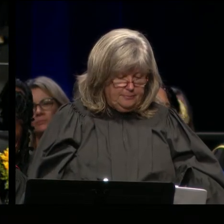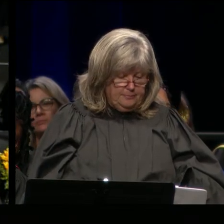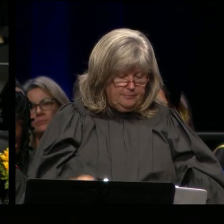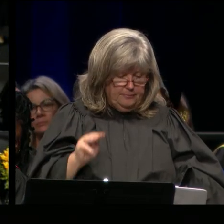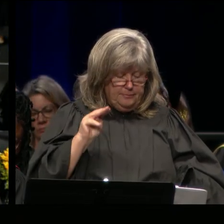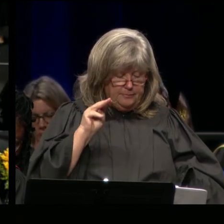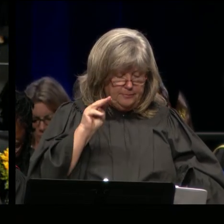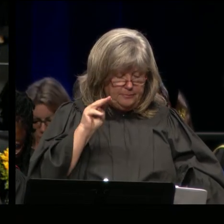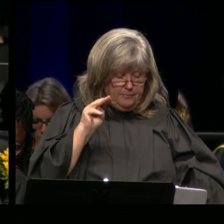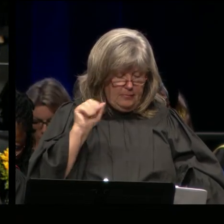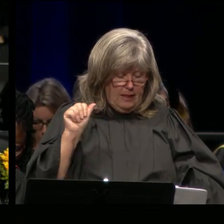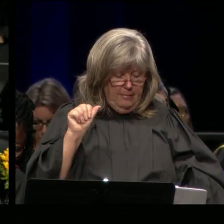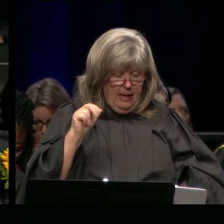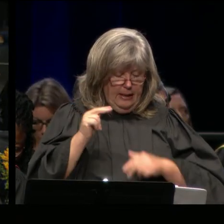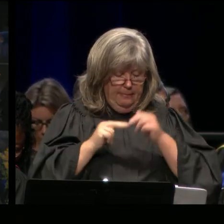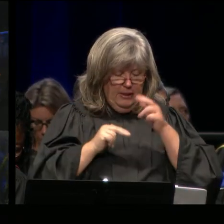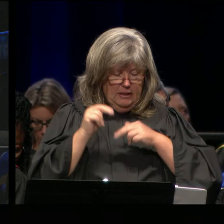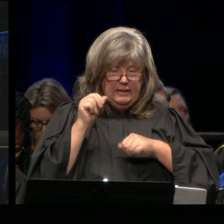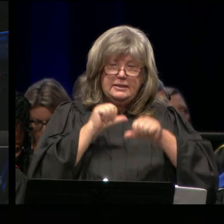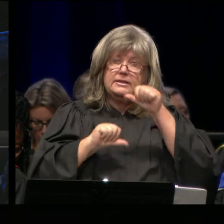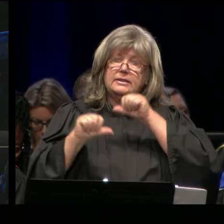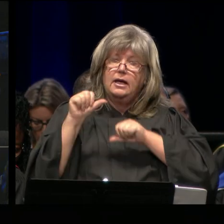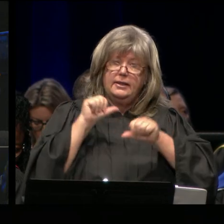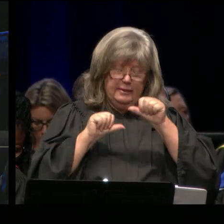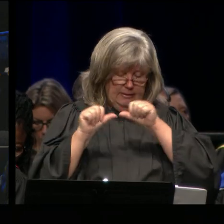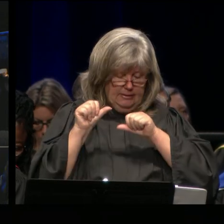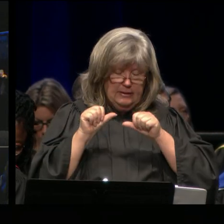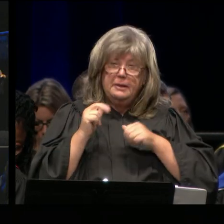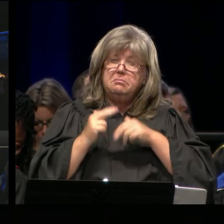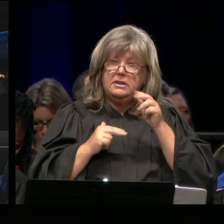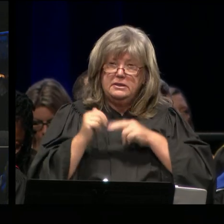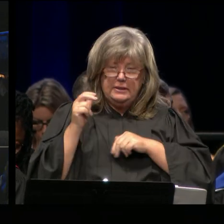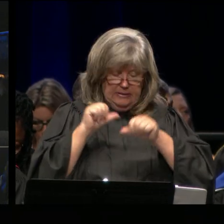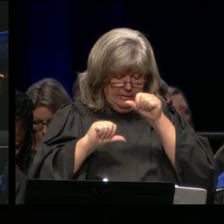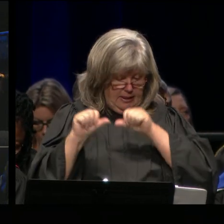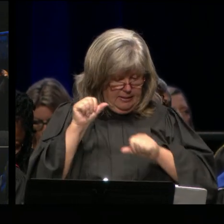Master of Building Science in Building Science.